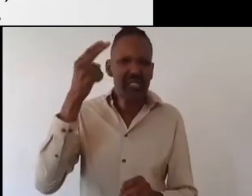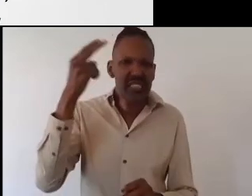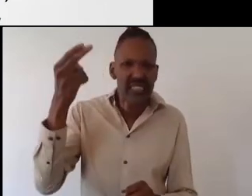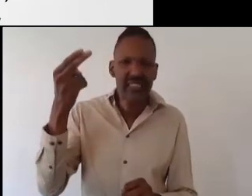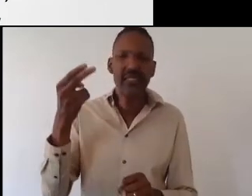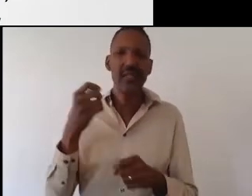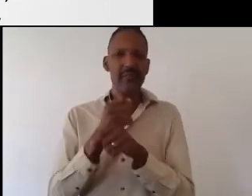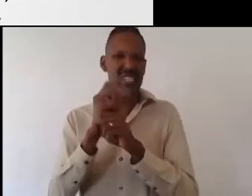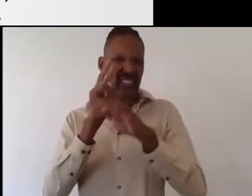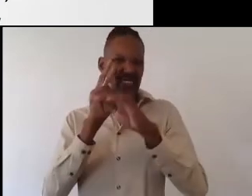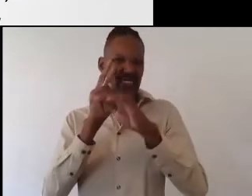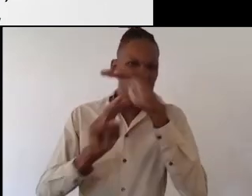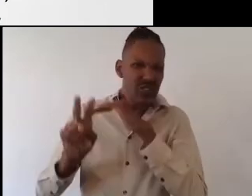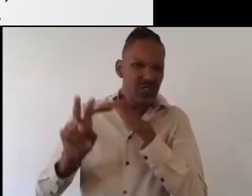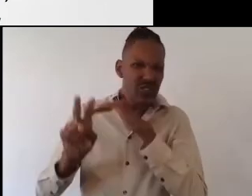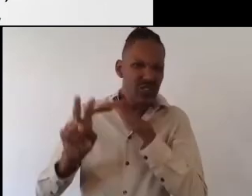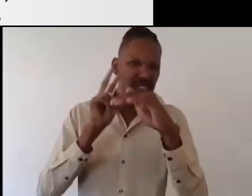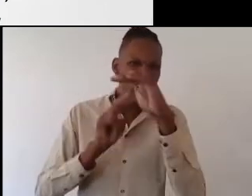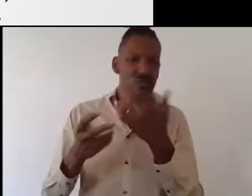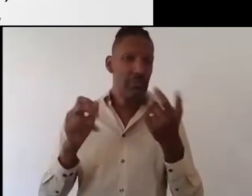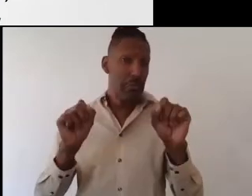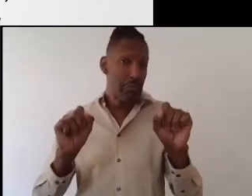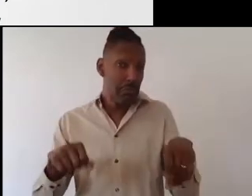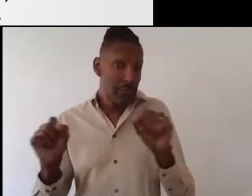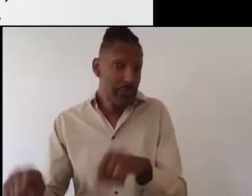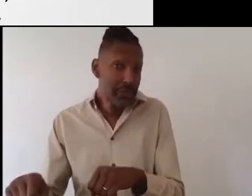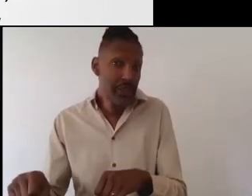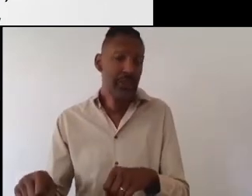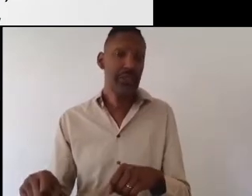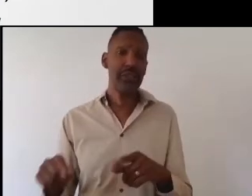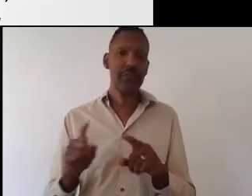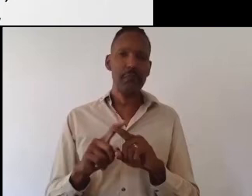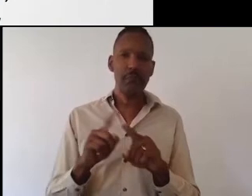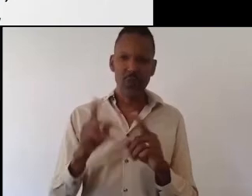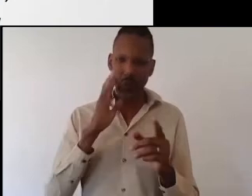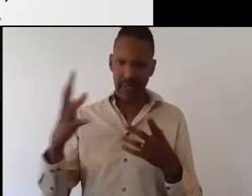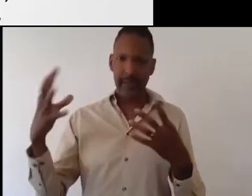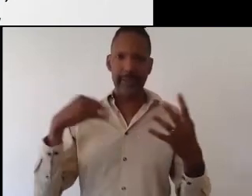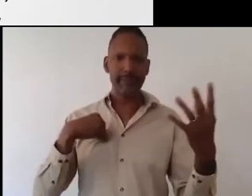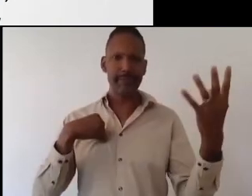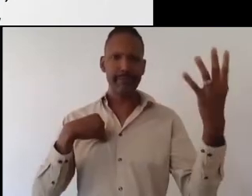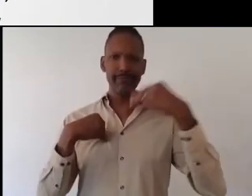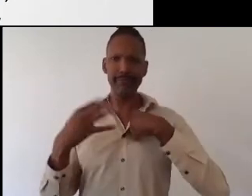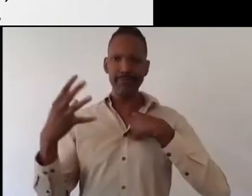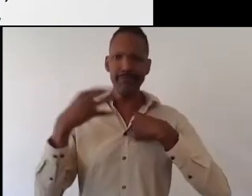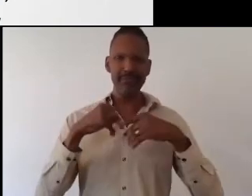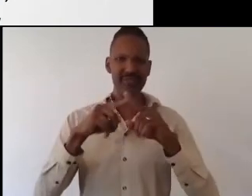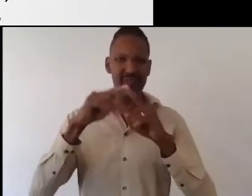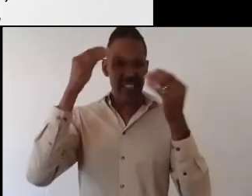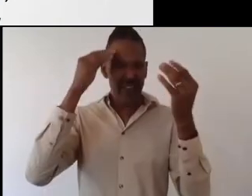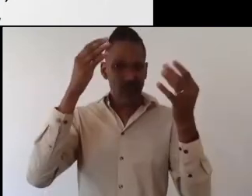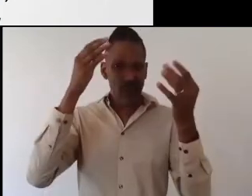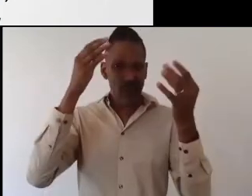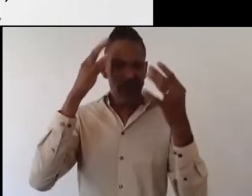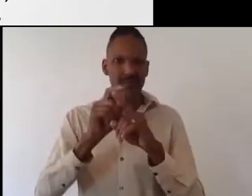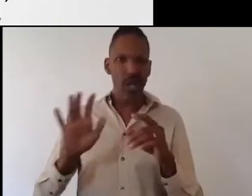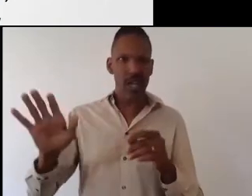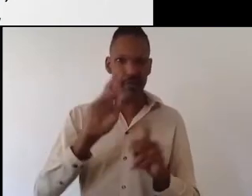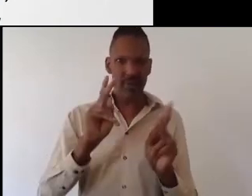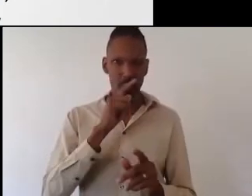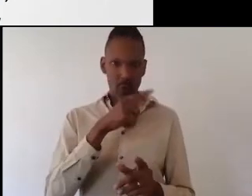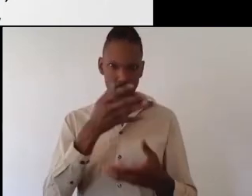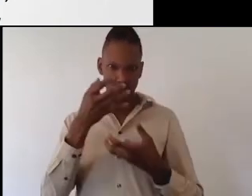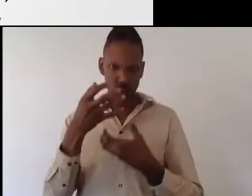and make predictions. They take in information from trusted sources around them and use that information to guide their